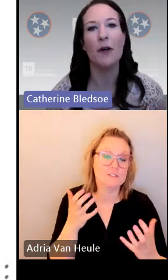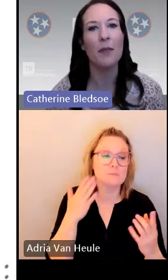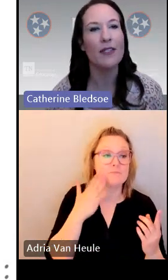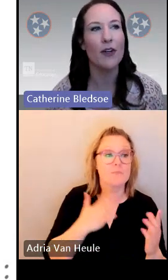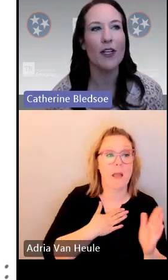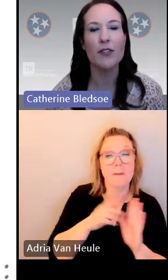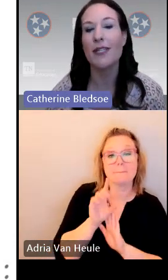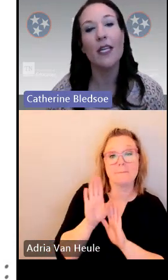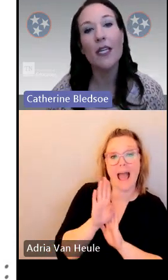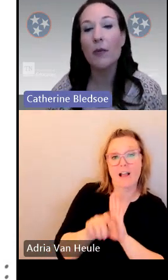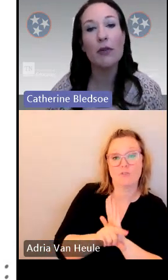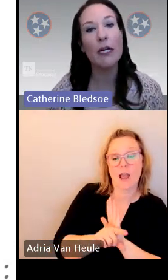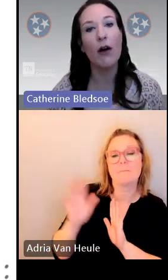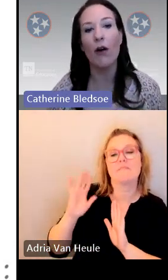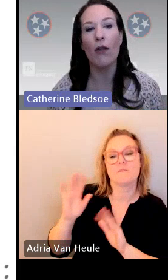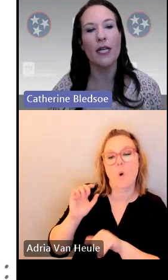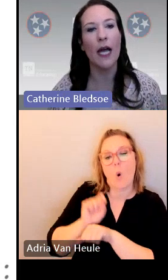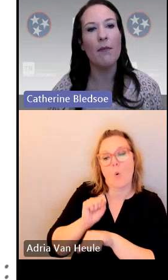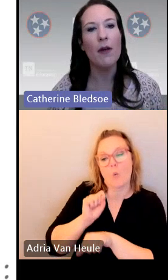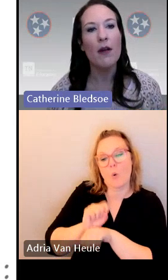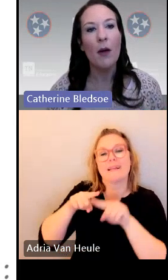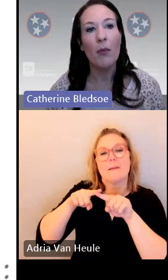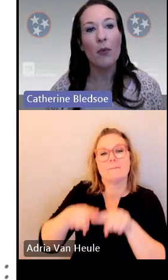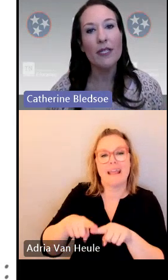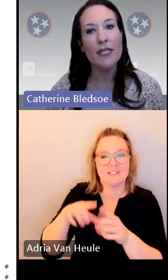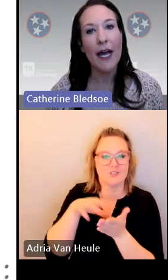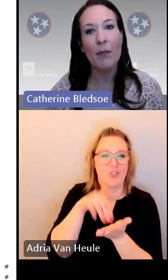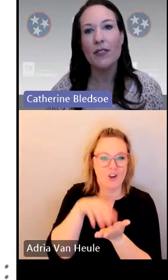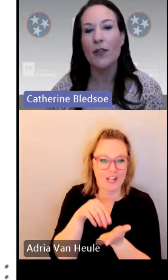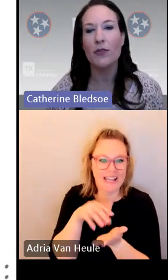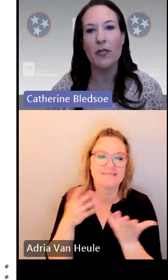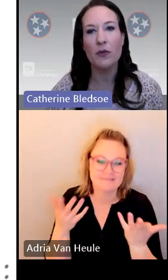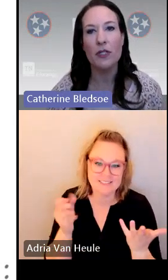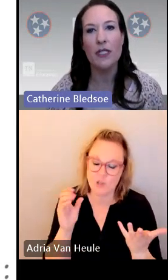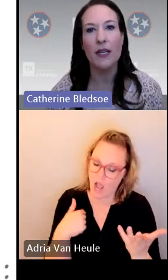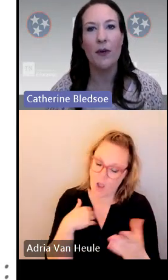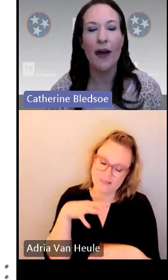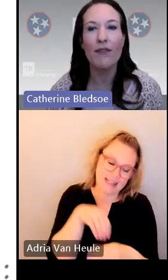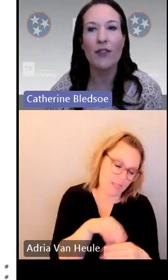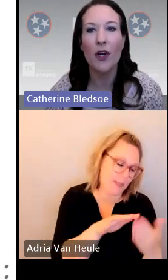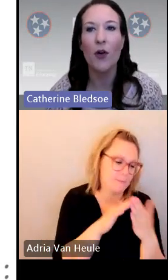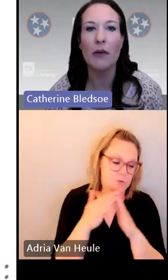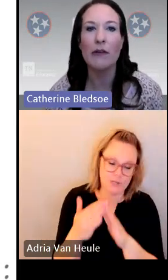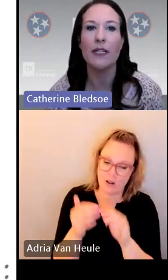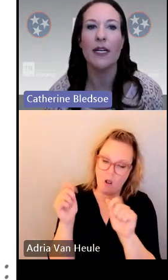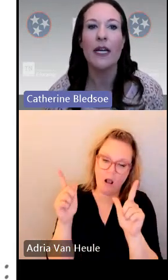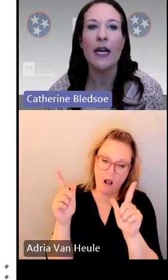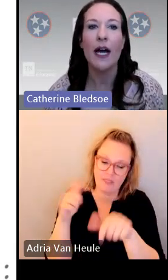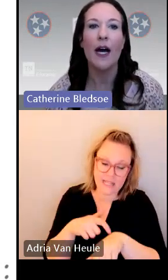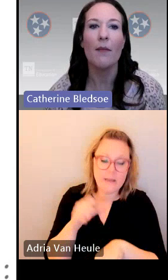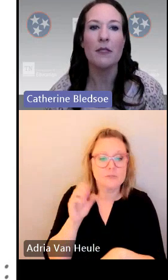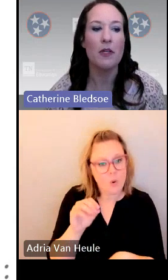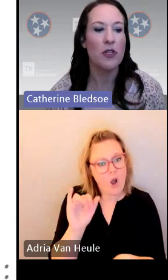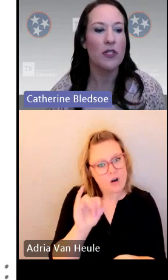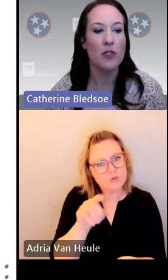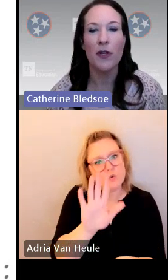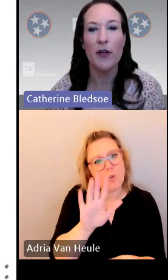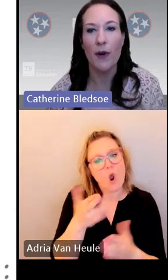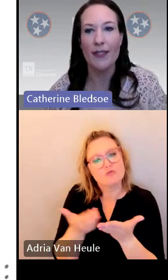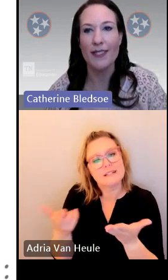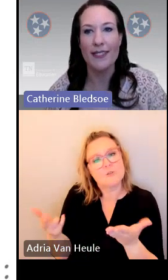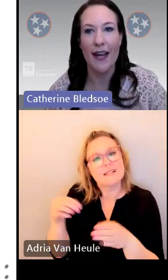by now, was in work-based learning. So I was in the community all the time, but really tap into those resources that you have in your own building.